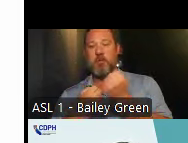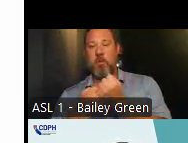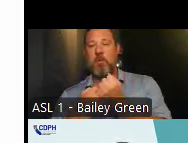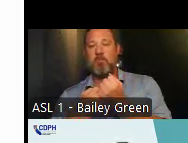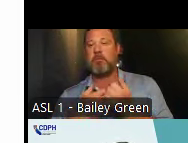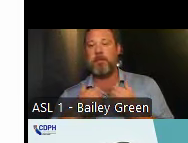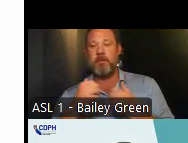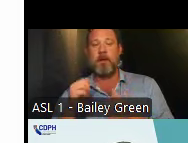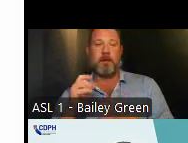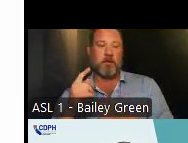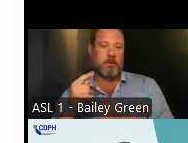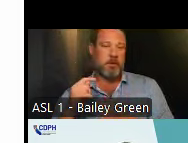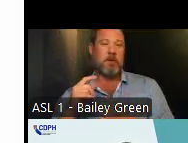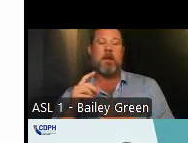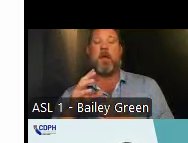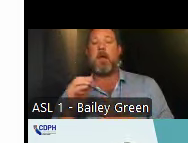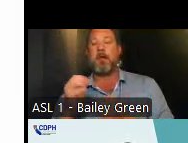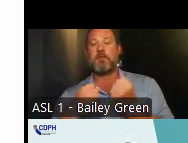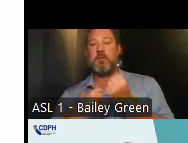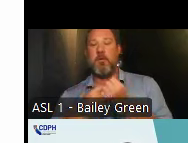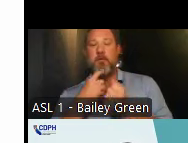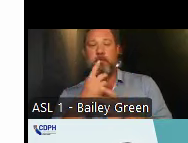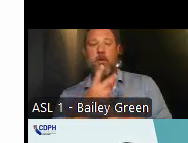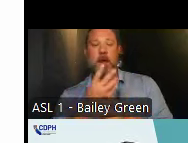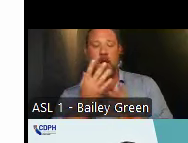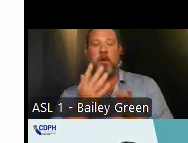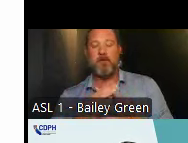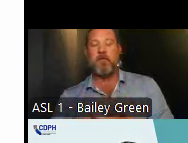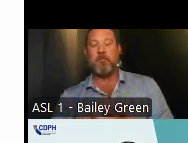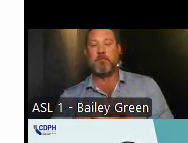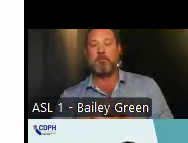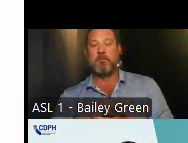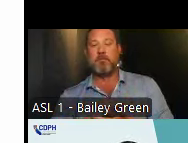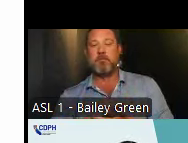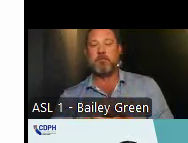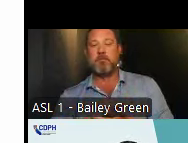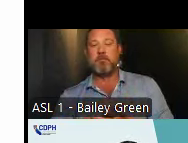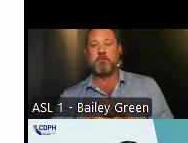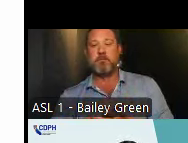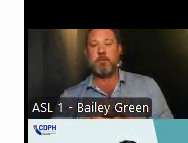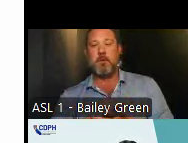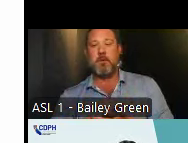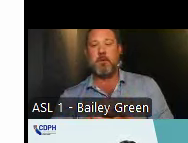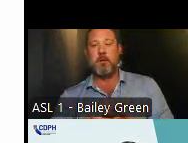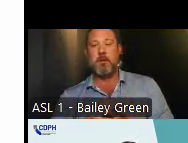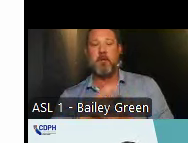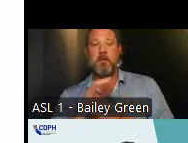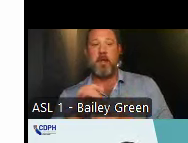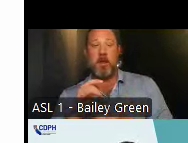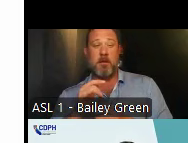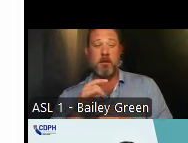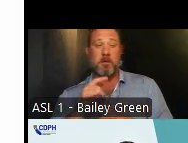with ADRD, as well as support for their caregivers. And that has sunset on June